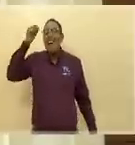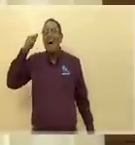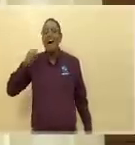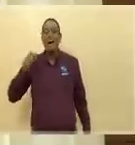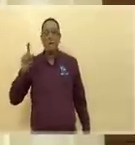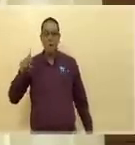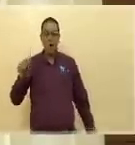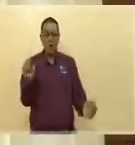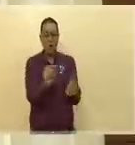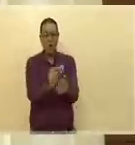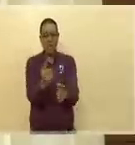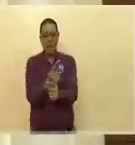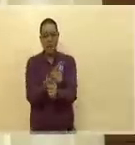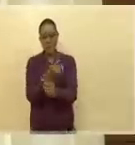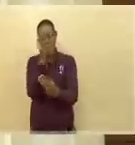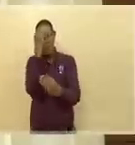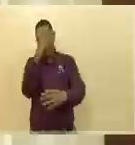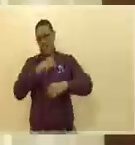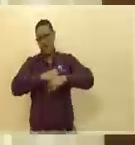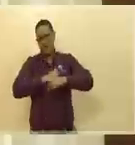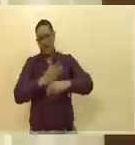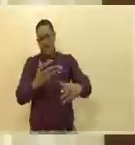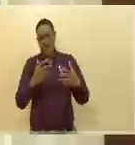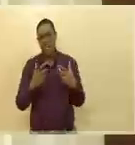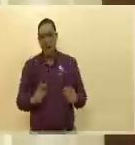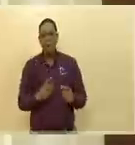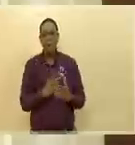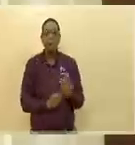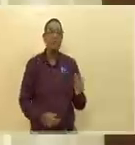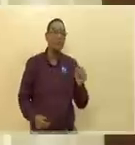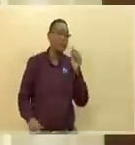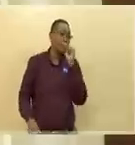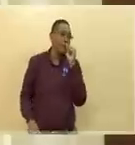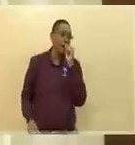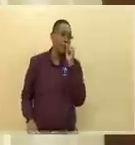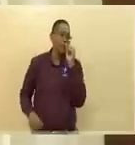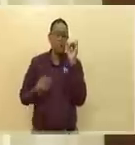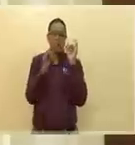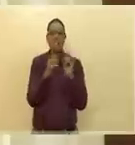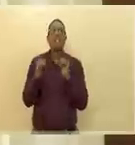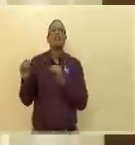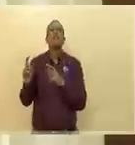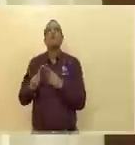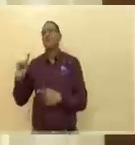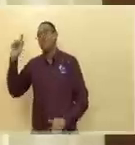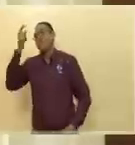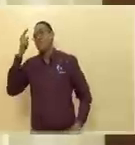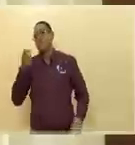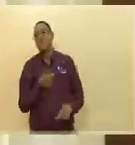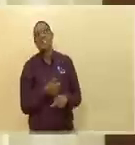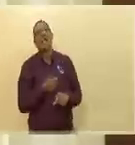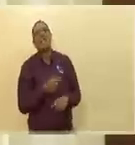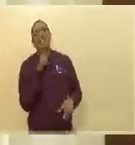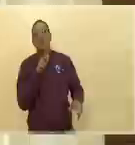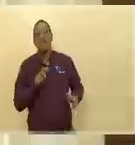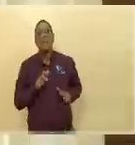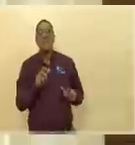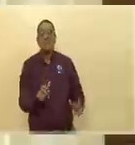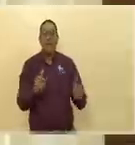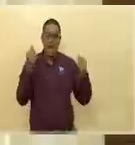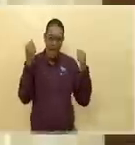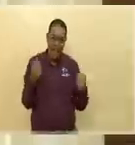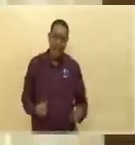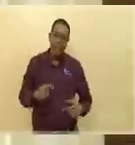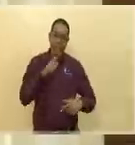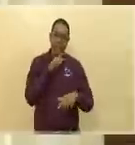proper data security, both for the privacy of the individual, and the government has invested heavily in ensuring